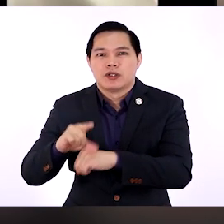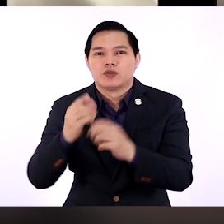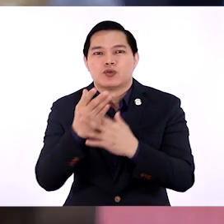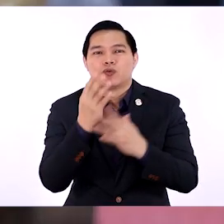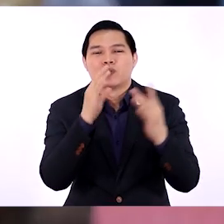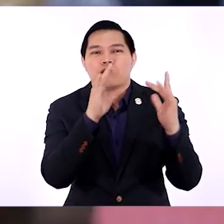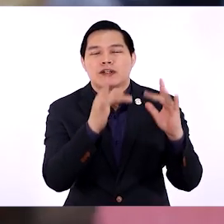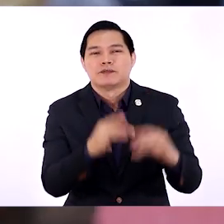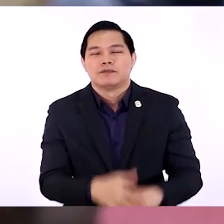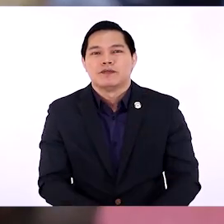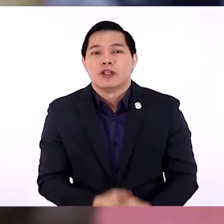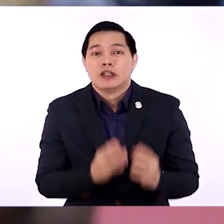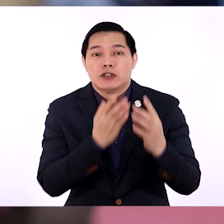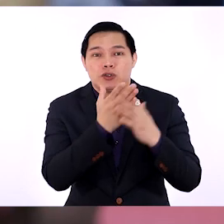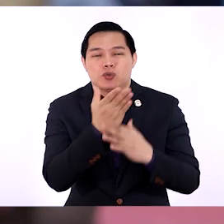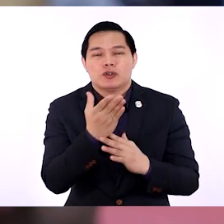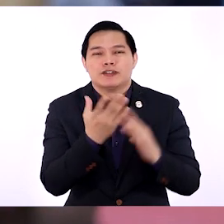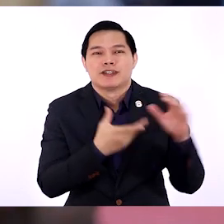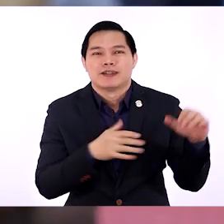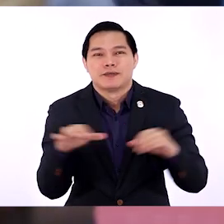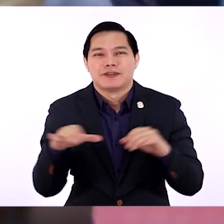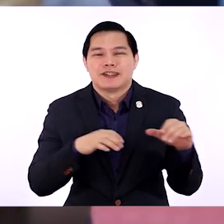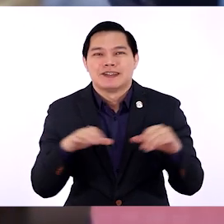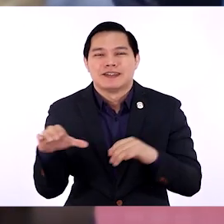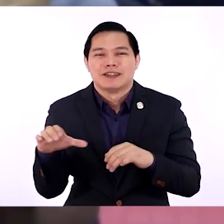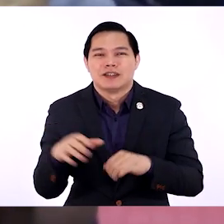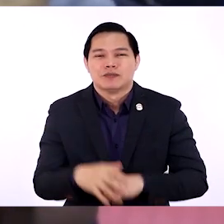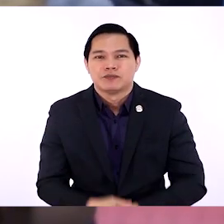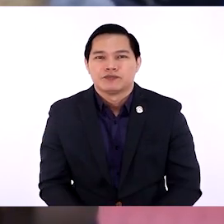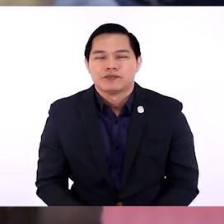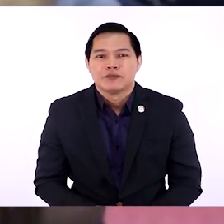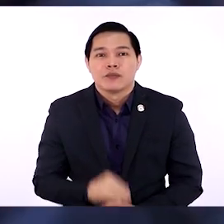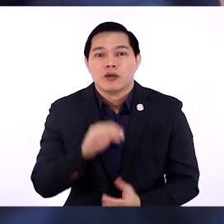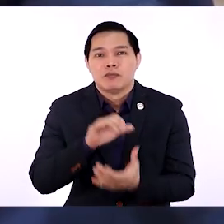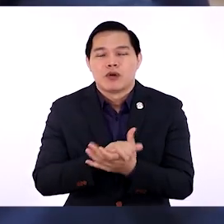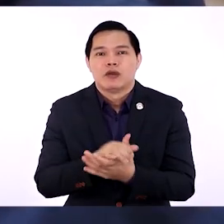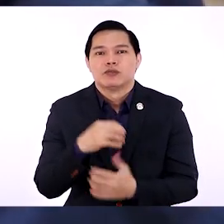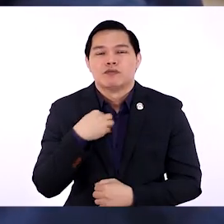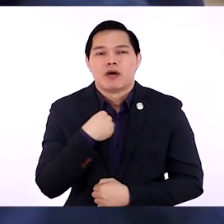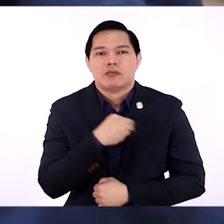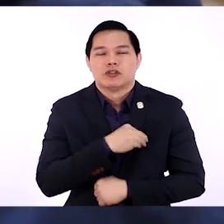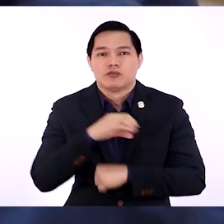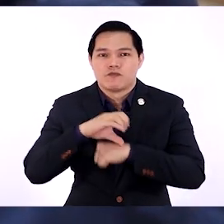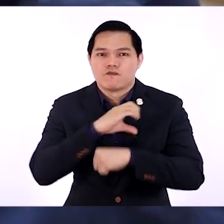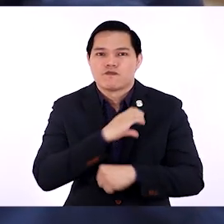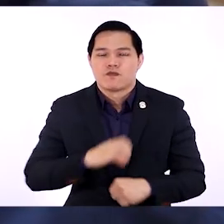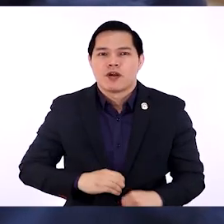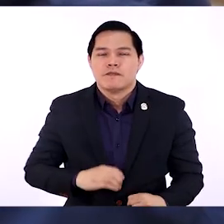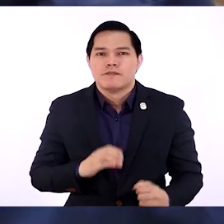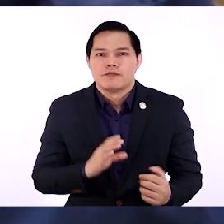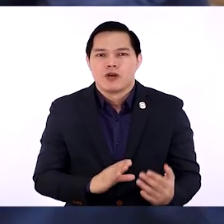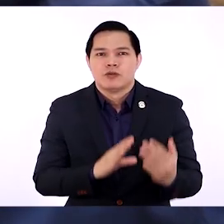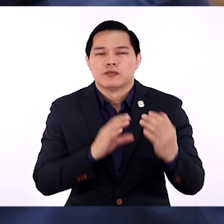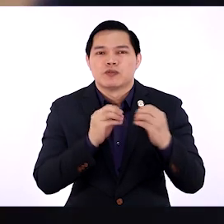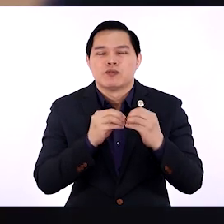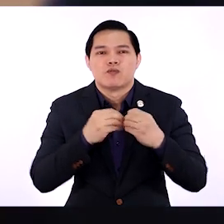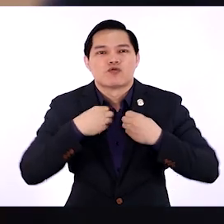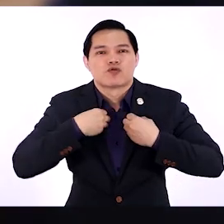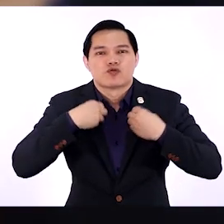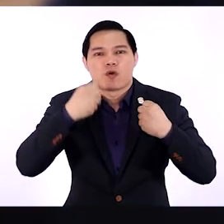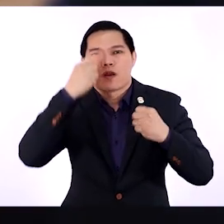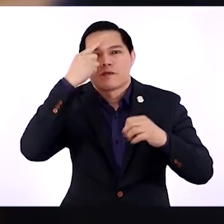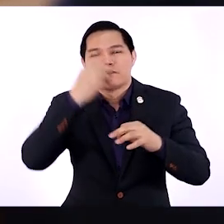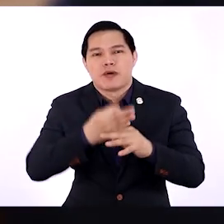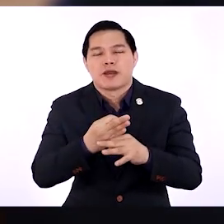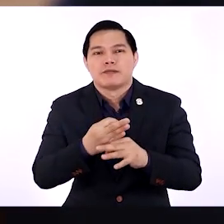online. Through this kind of activity, the love among the married couples rekindled and faith strengthened even more. It